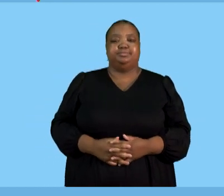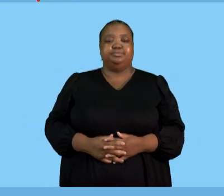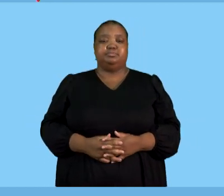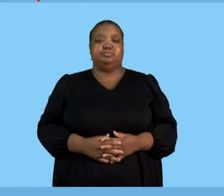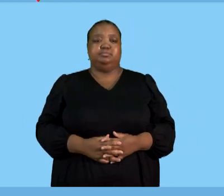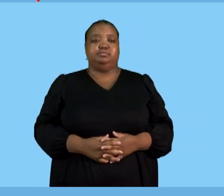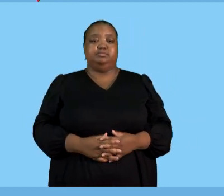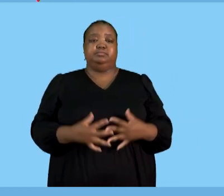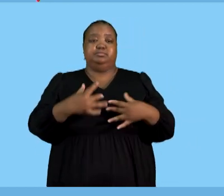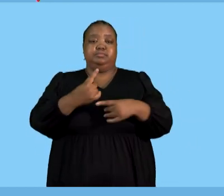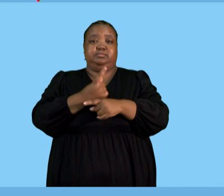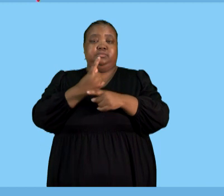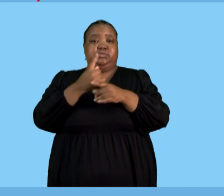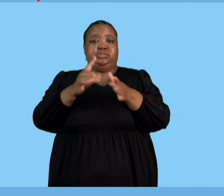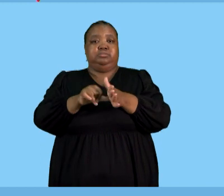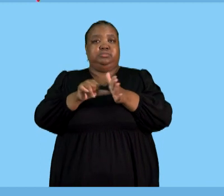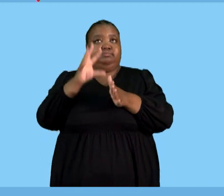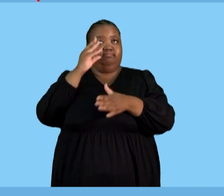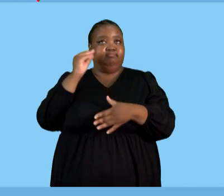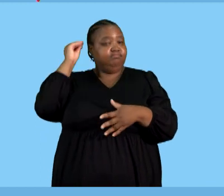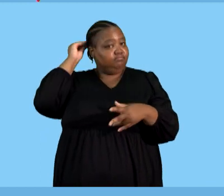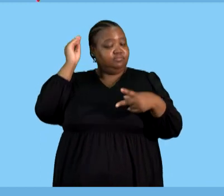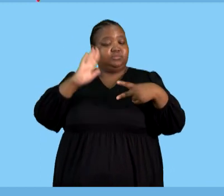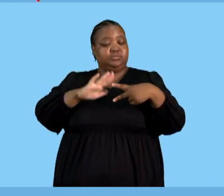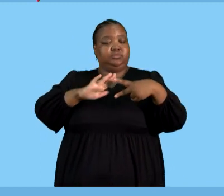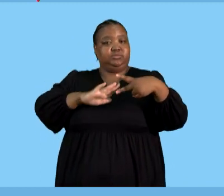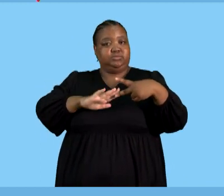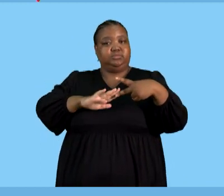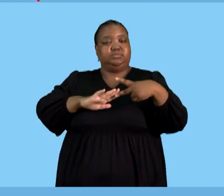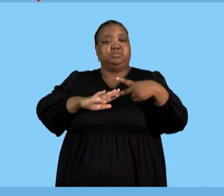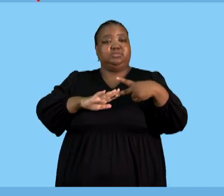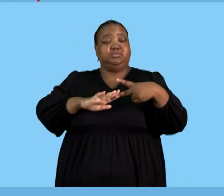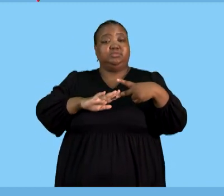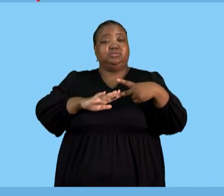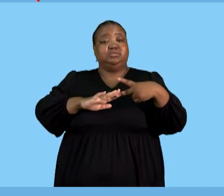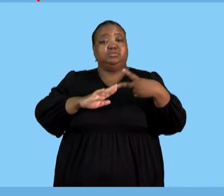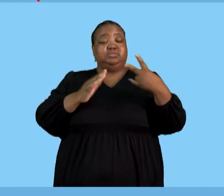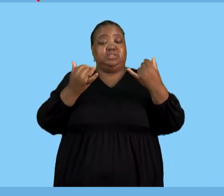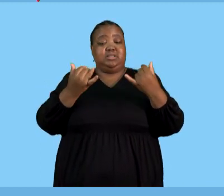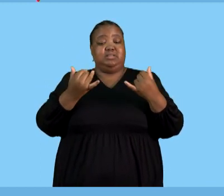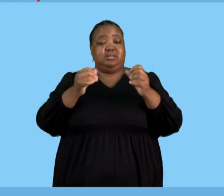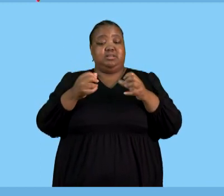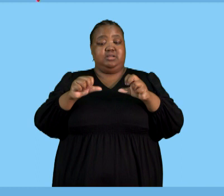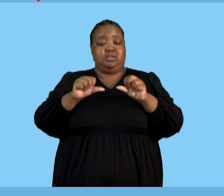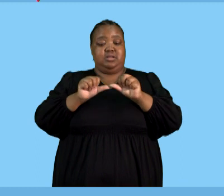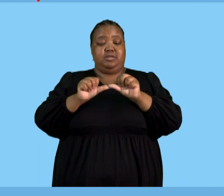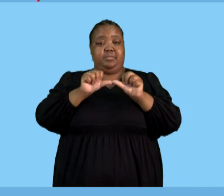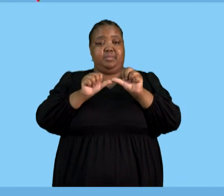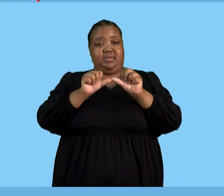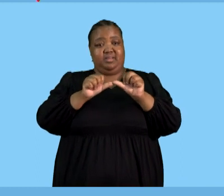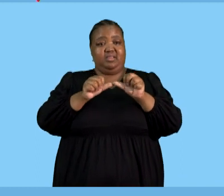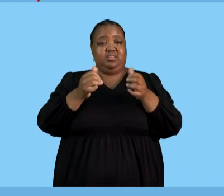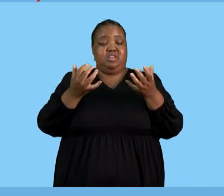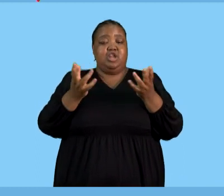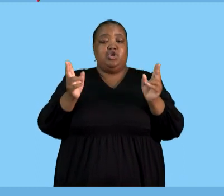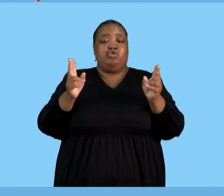So this is what we always need to keep in mind, that these two angles that we can measure by or through the